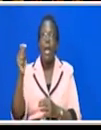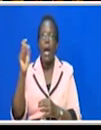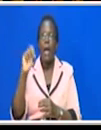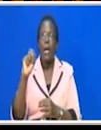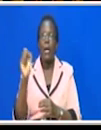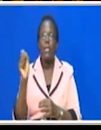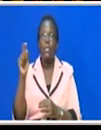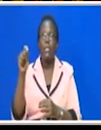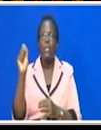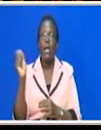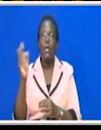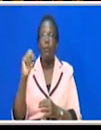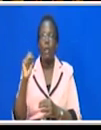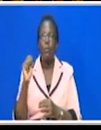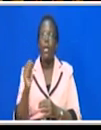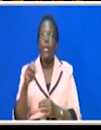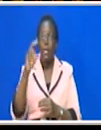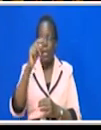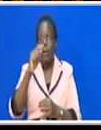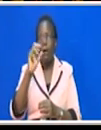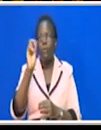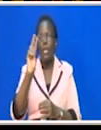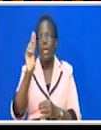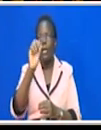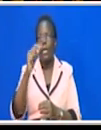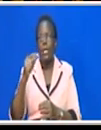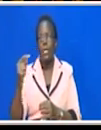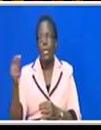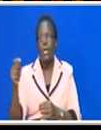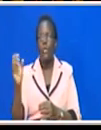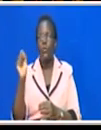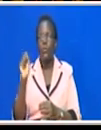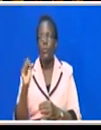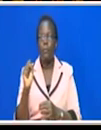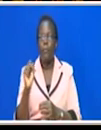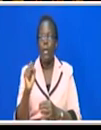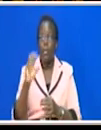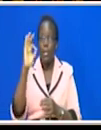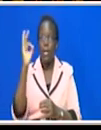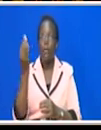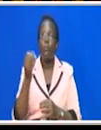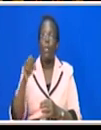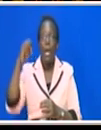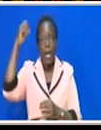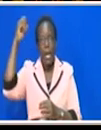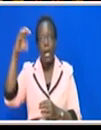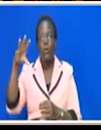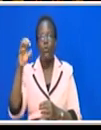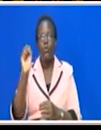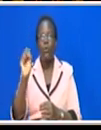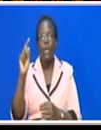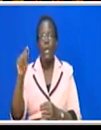Then the second one, we have written sources. Then the third category, we have electronic